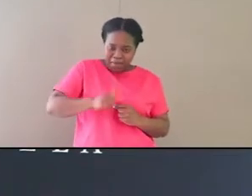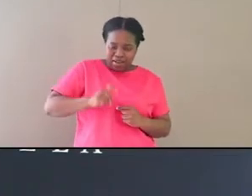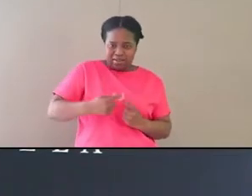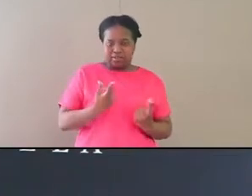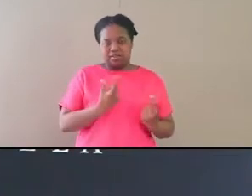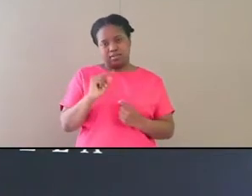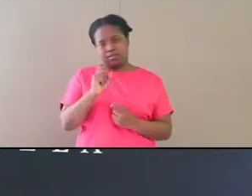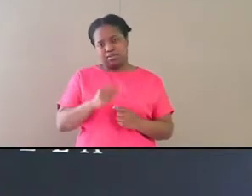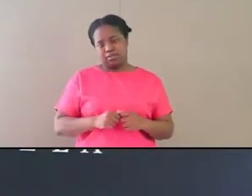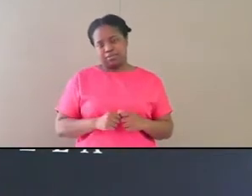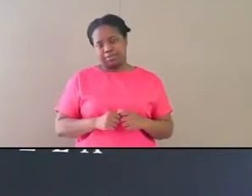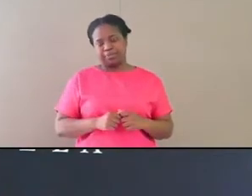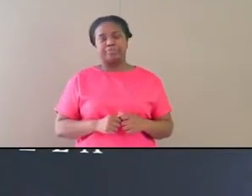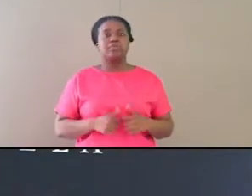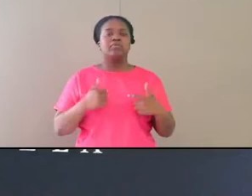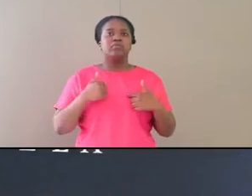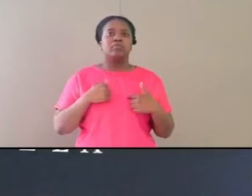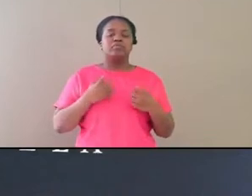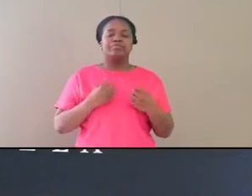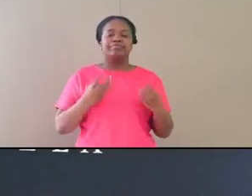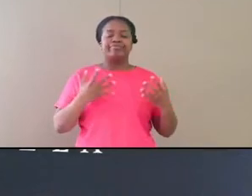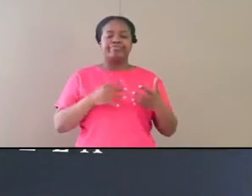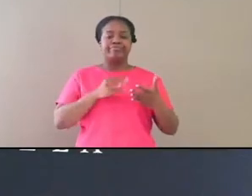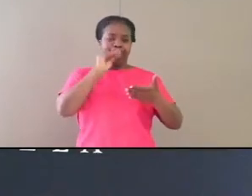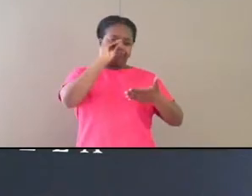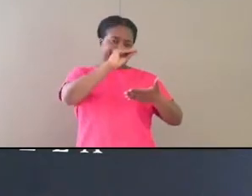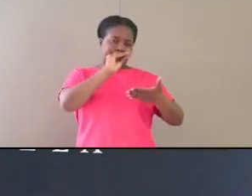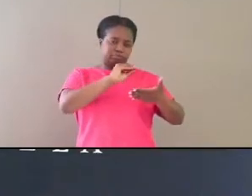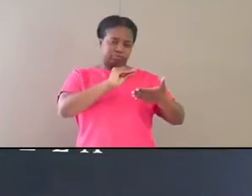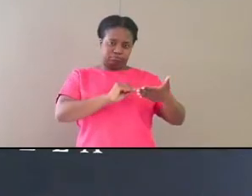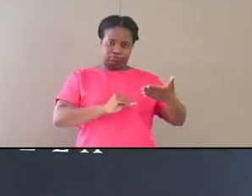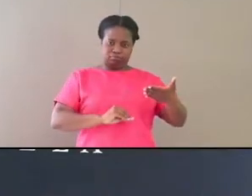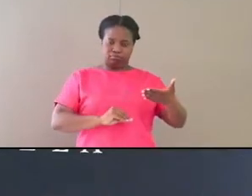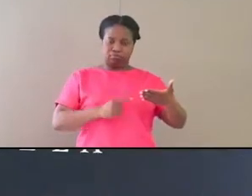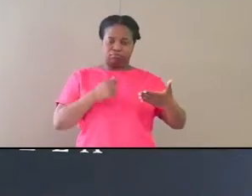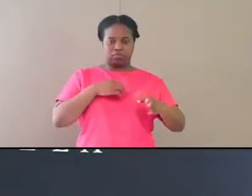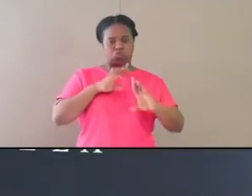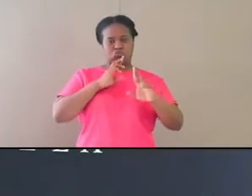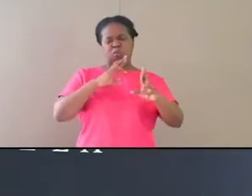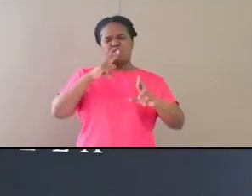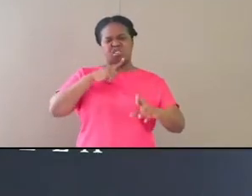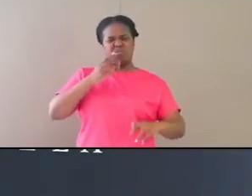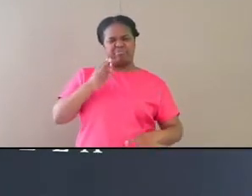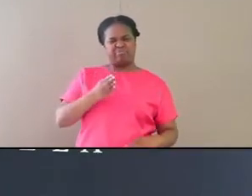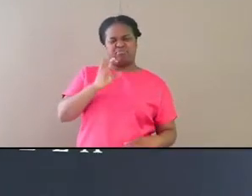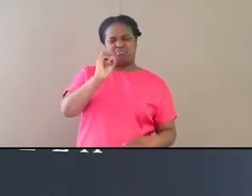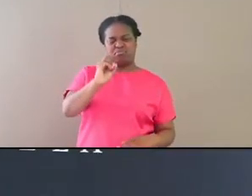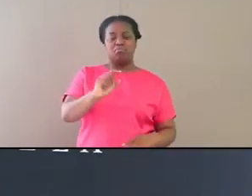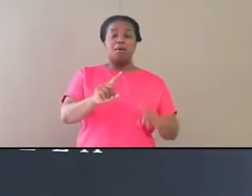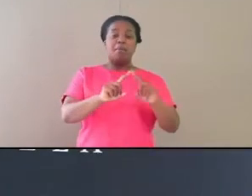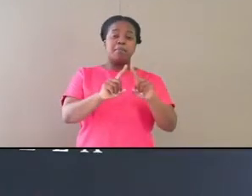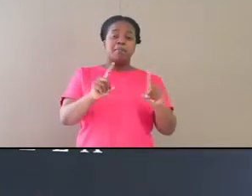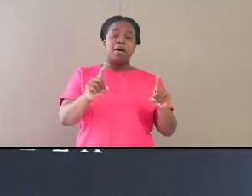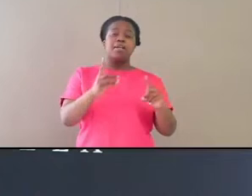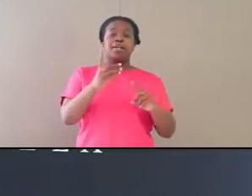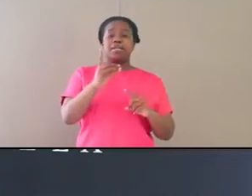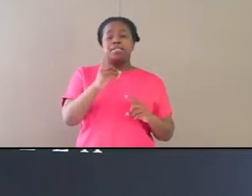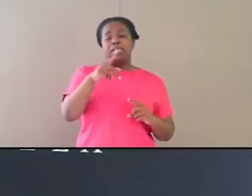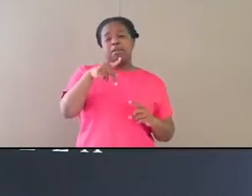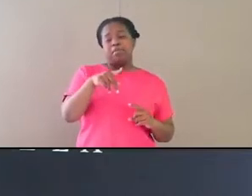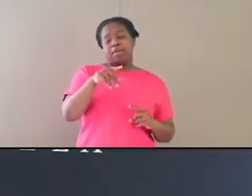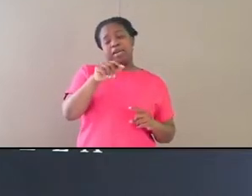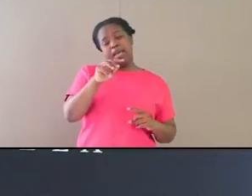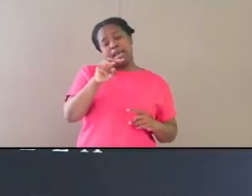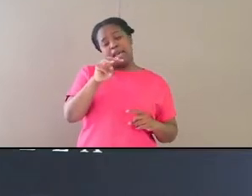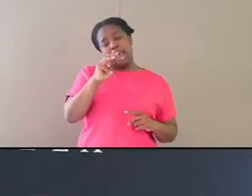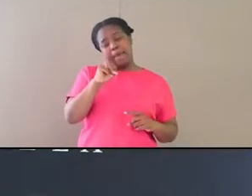You know, many of my notes have already been presented in the report, but I, you know, in the DPME, and I see my colleague is here,